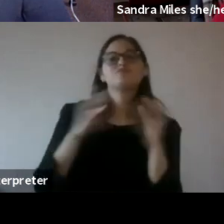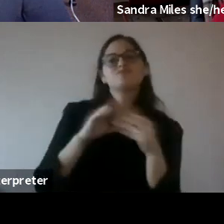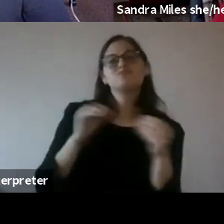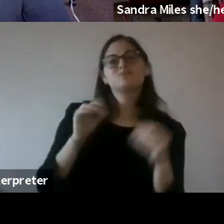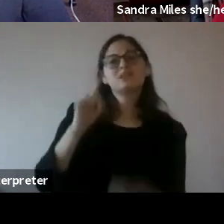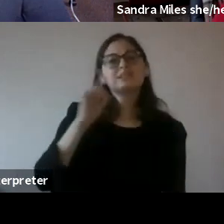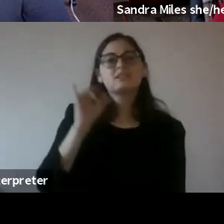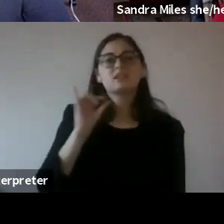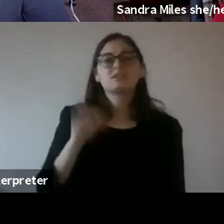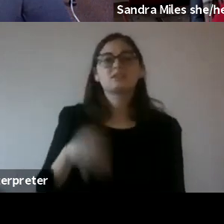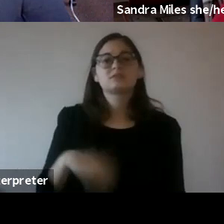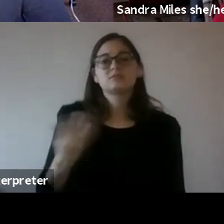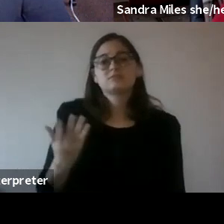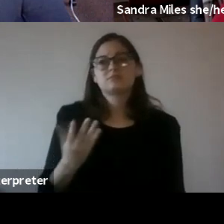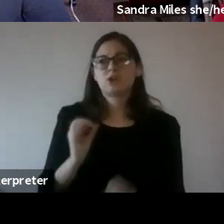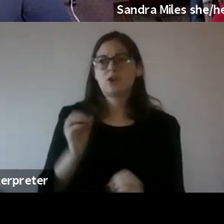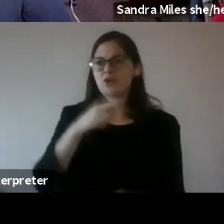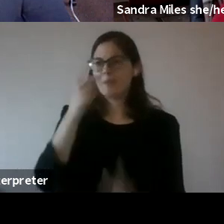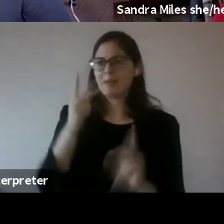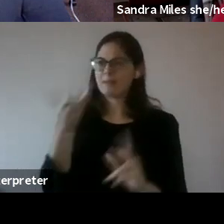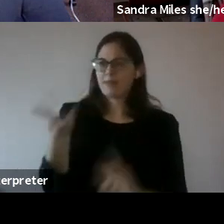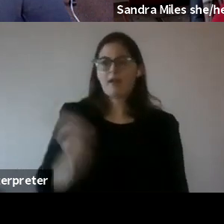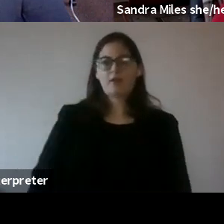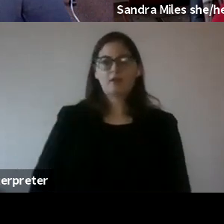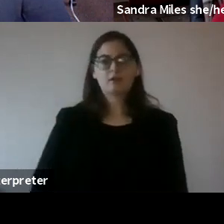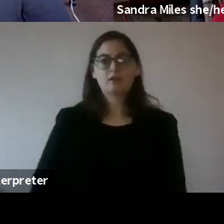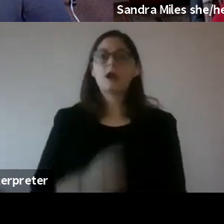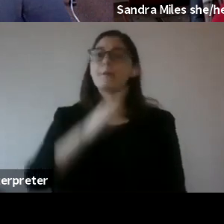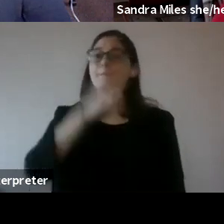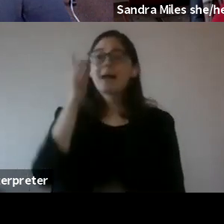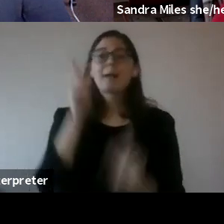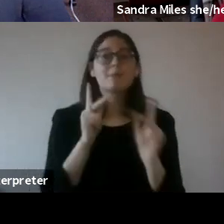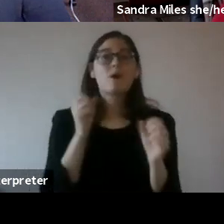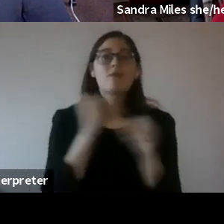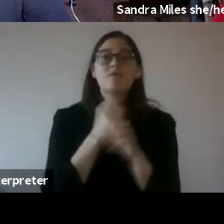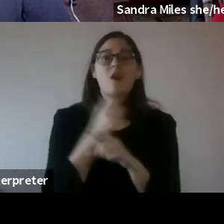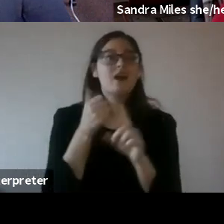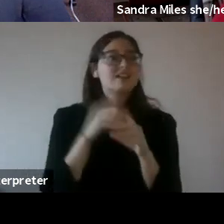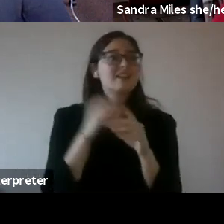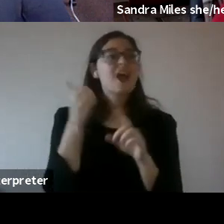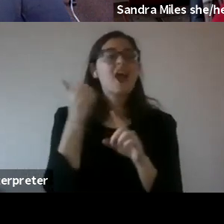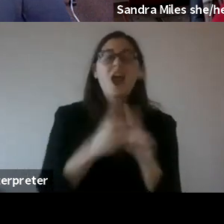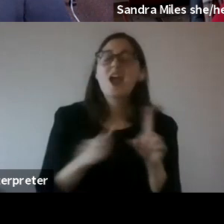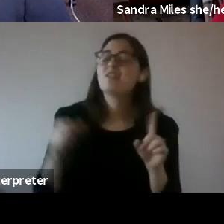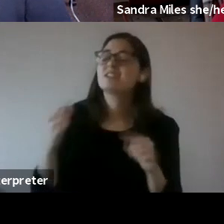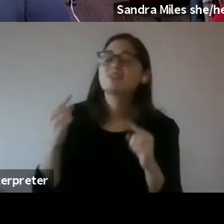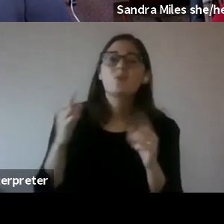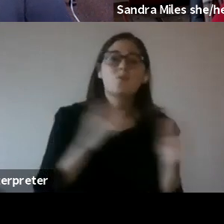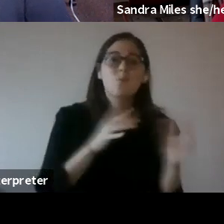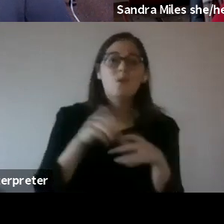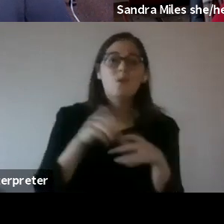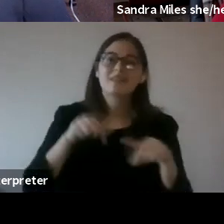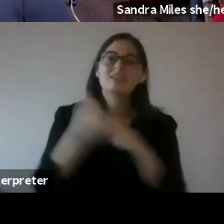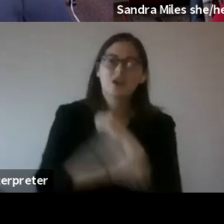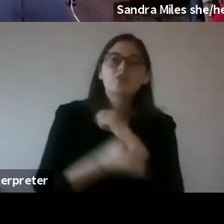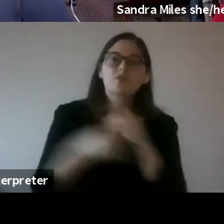like, there were no Black people there, where Black people have fought in every single, war that there has been in this country.